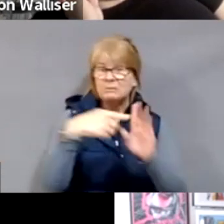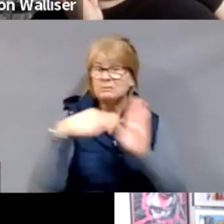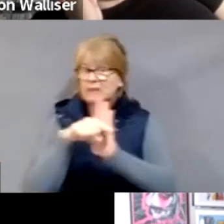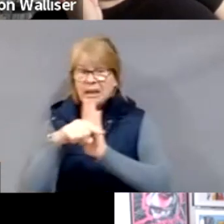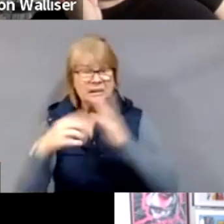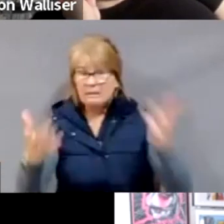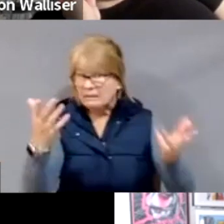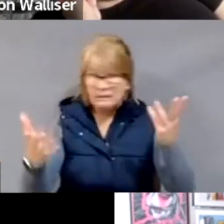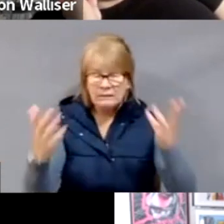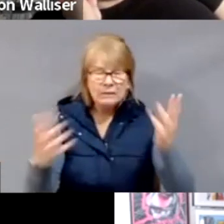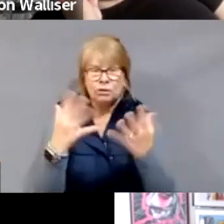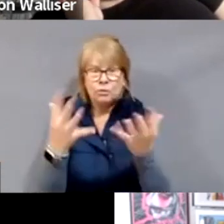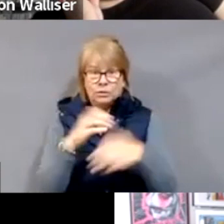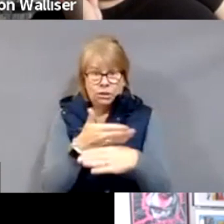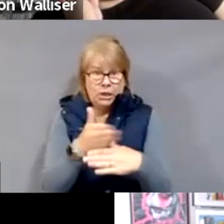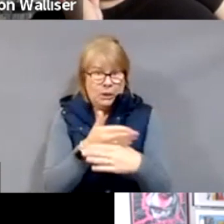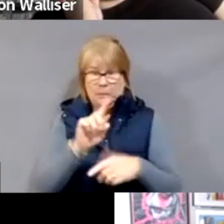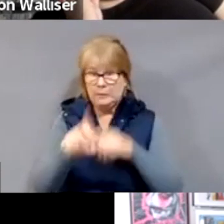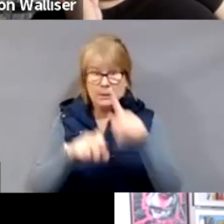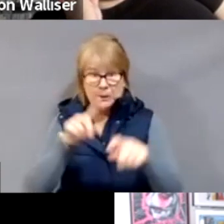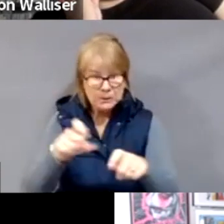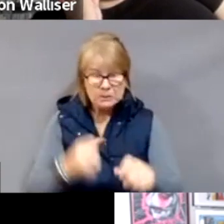and maybe there's a question in it or